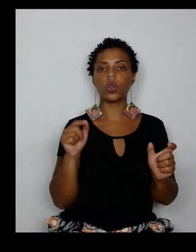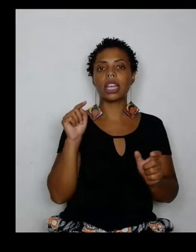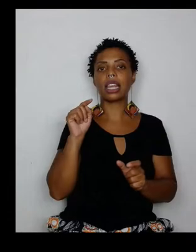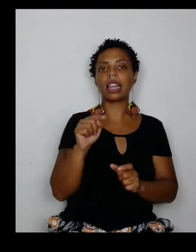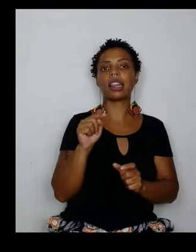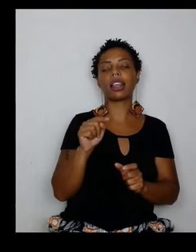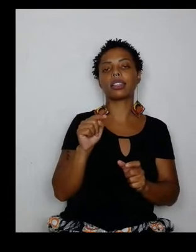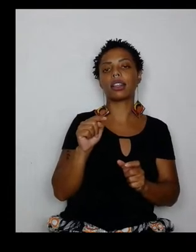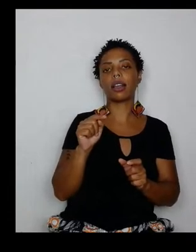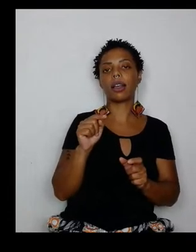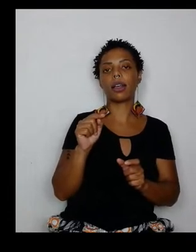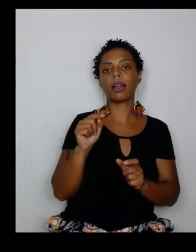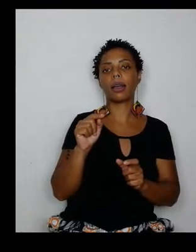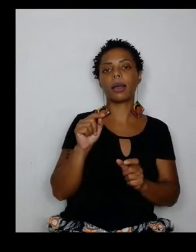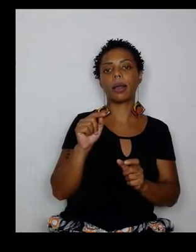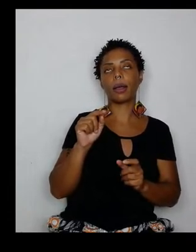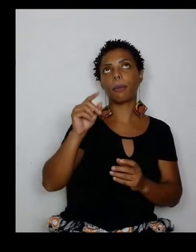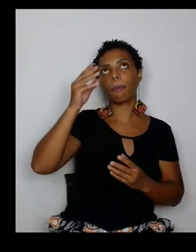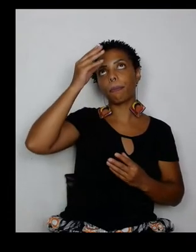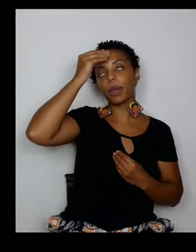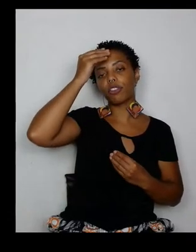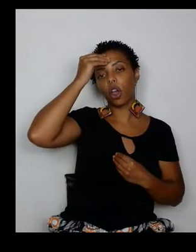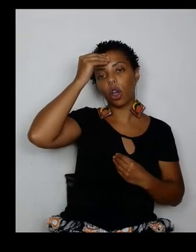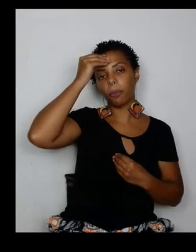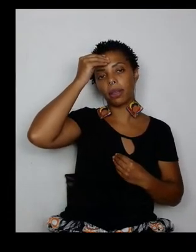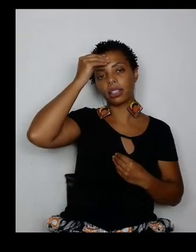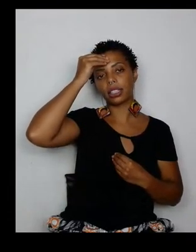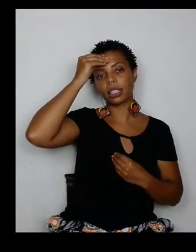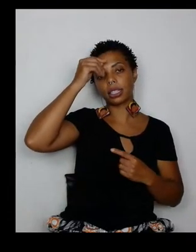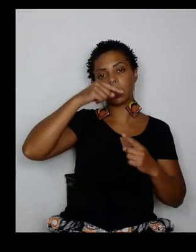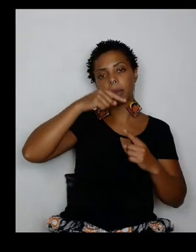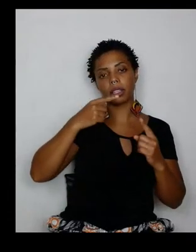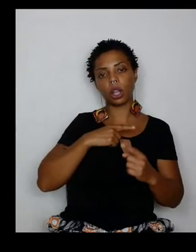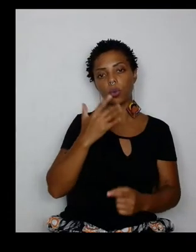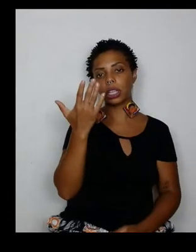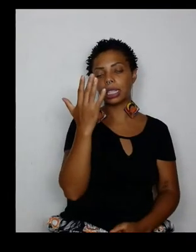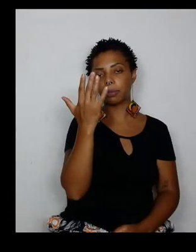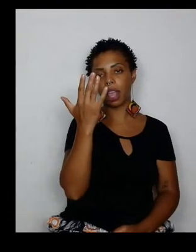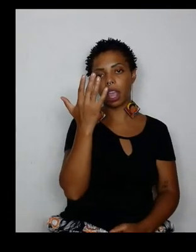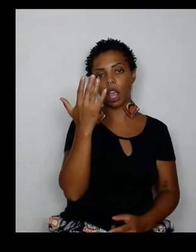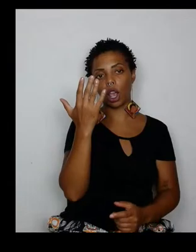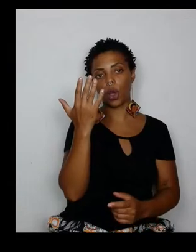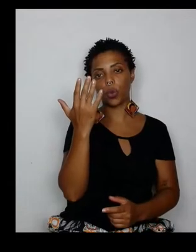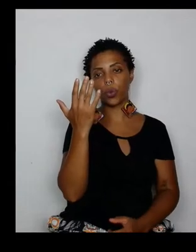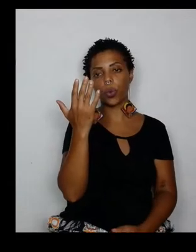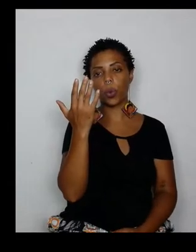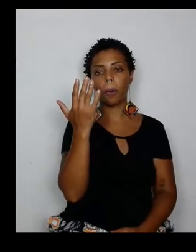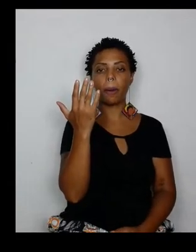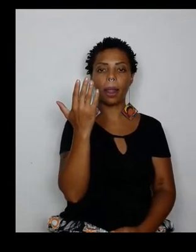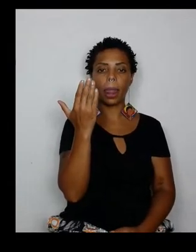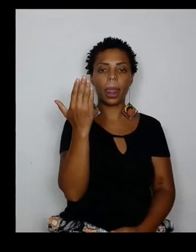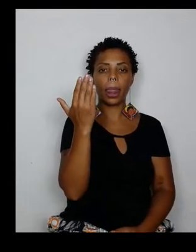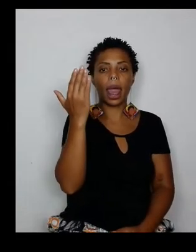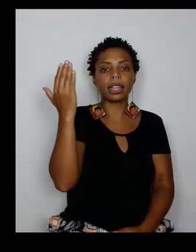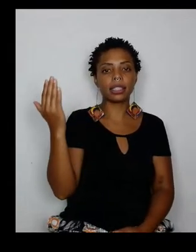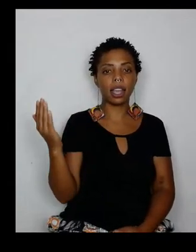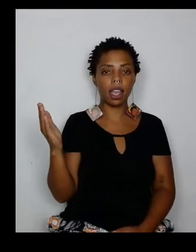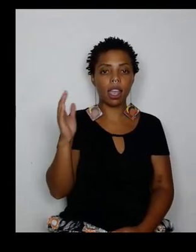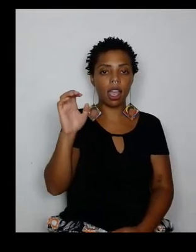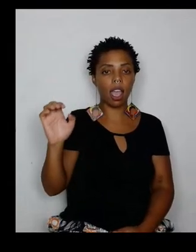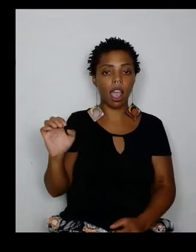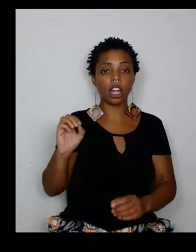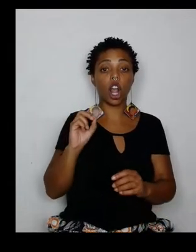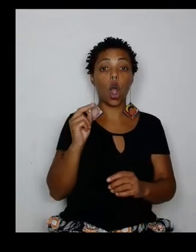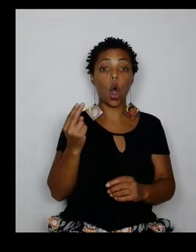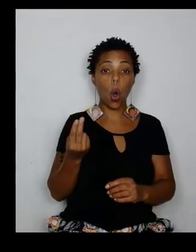talk about on the left or in relation to the canvas and in relation to the whole genre of self portraiture we're in of course